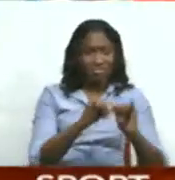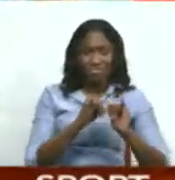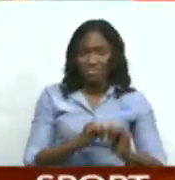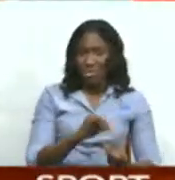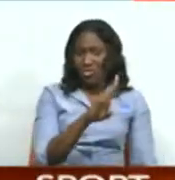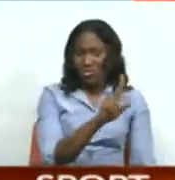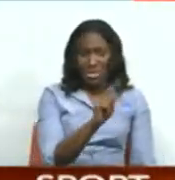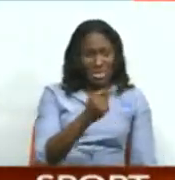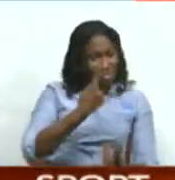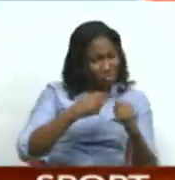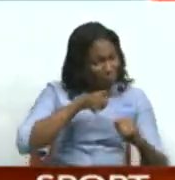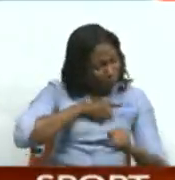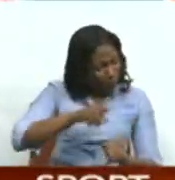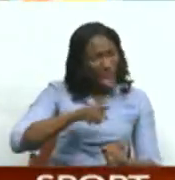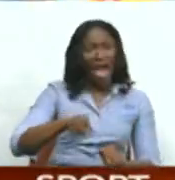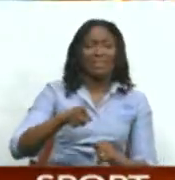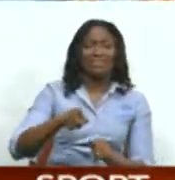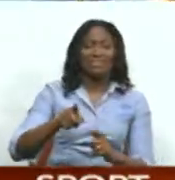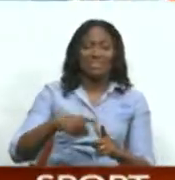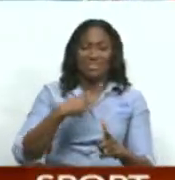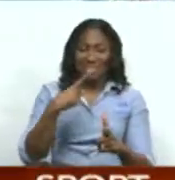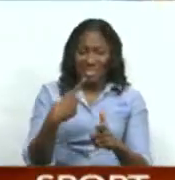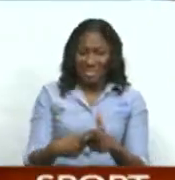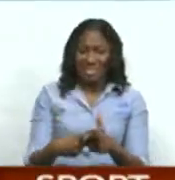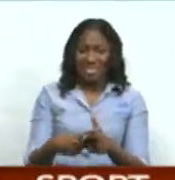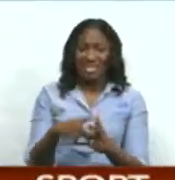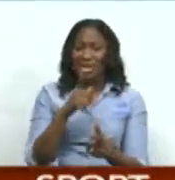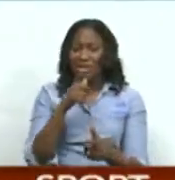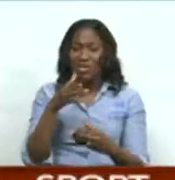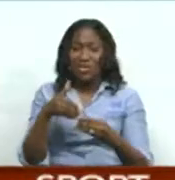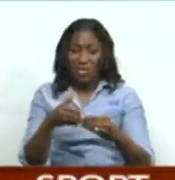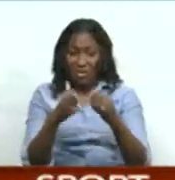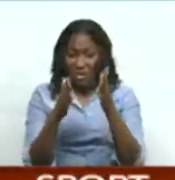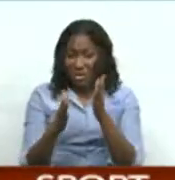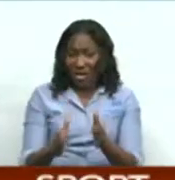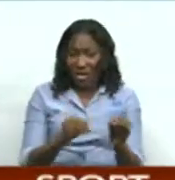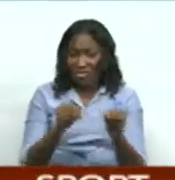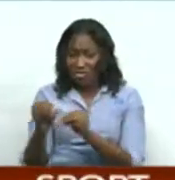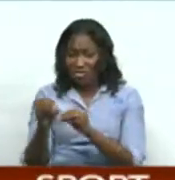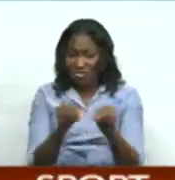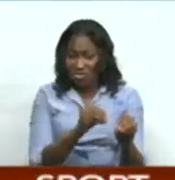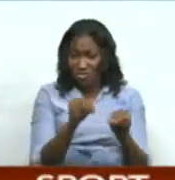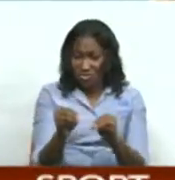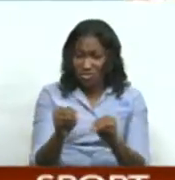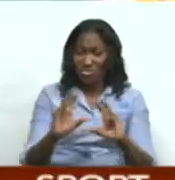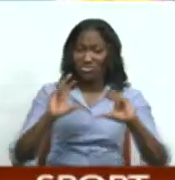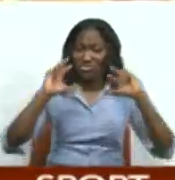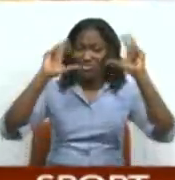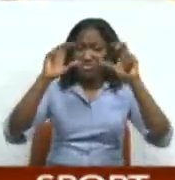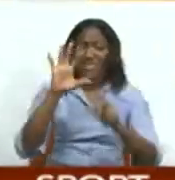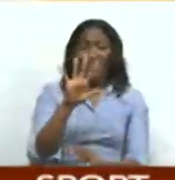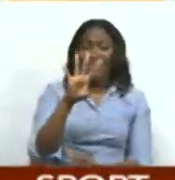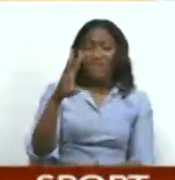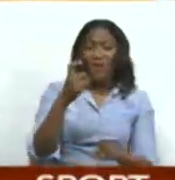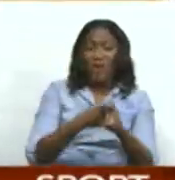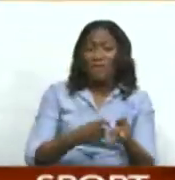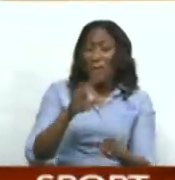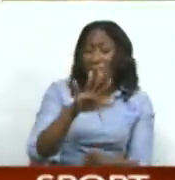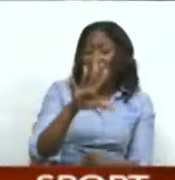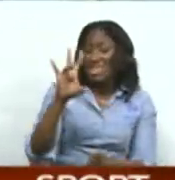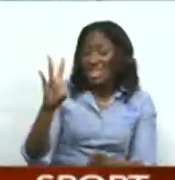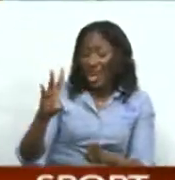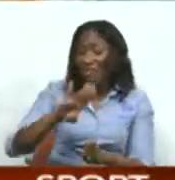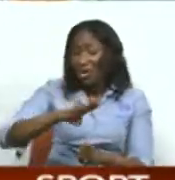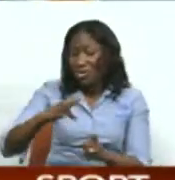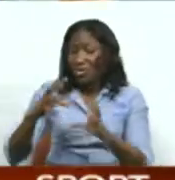to respond, and through the composure and leadership of Khalifa McCollin Lopez, who hit 54 out of 57 attempts from the goal